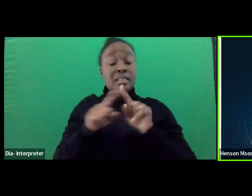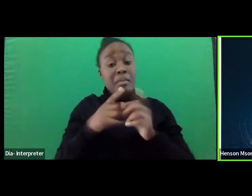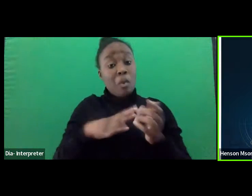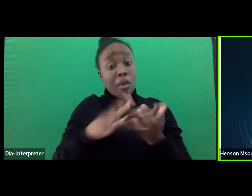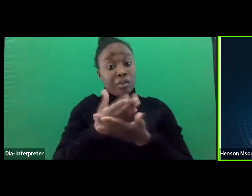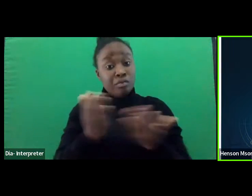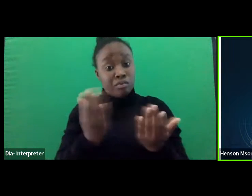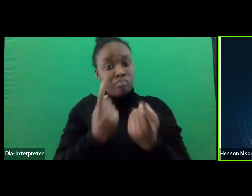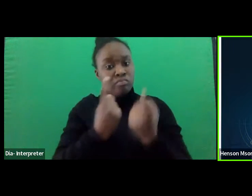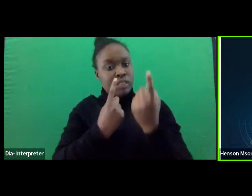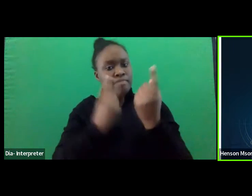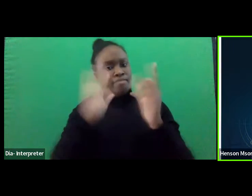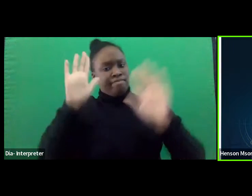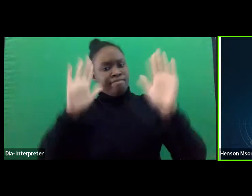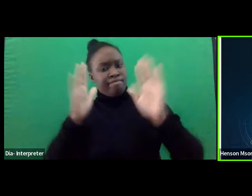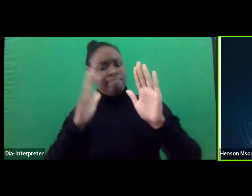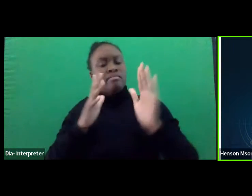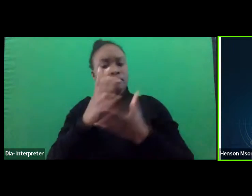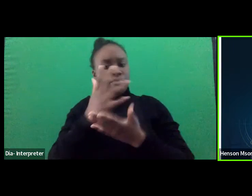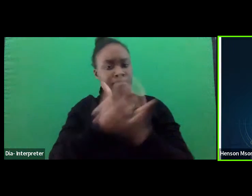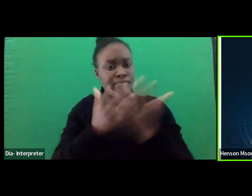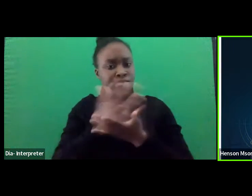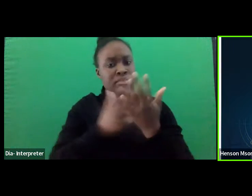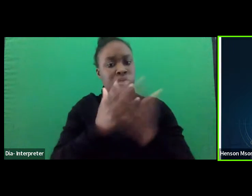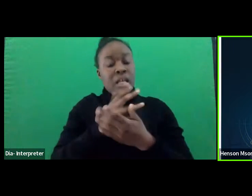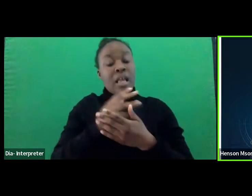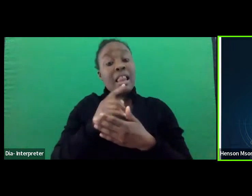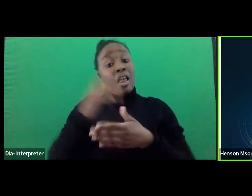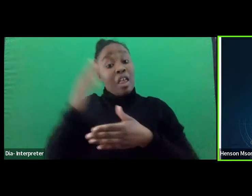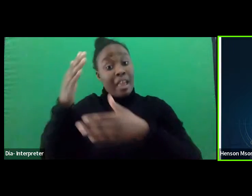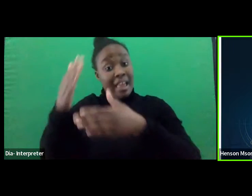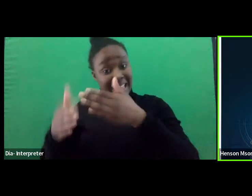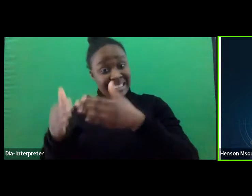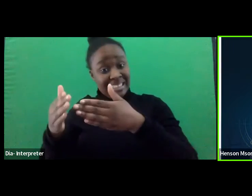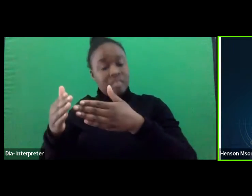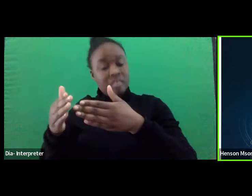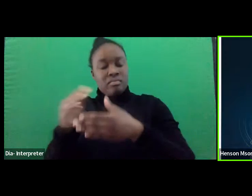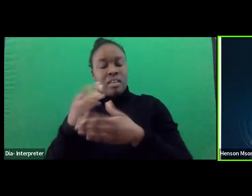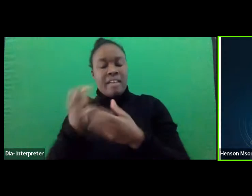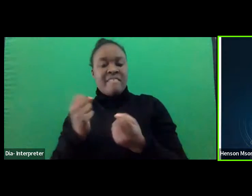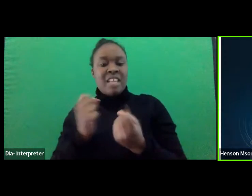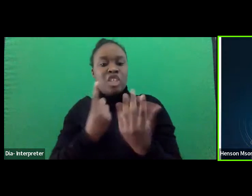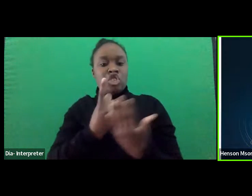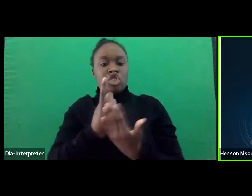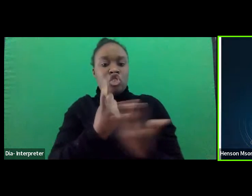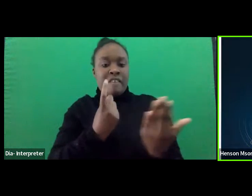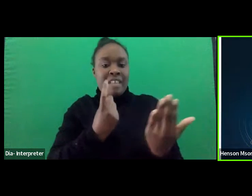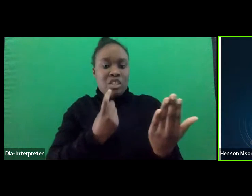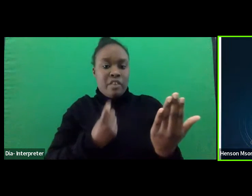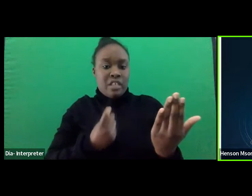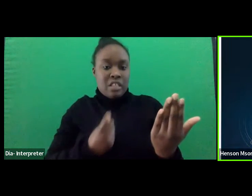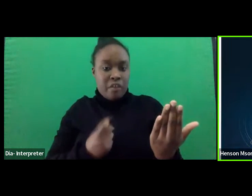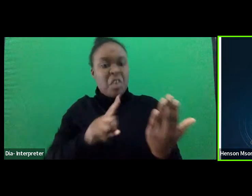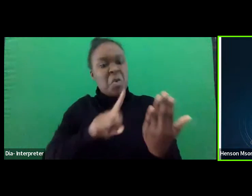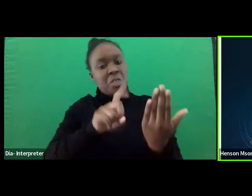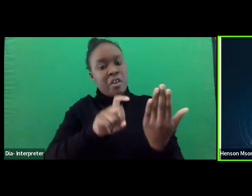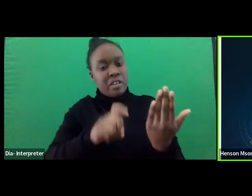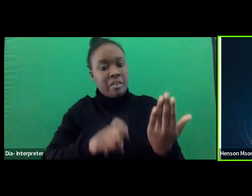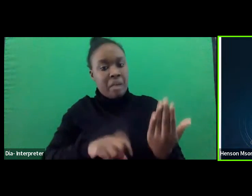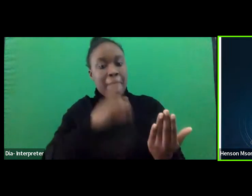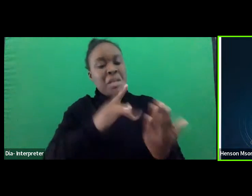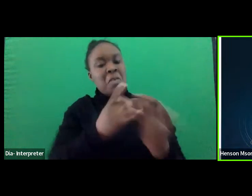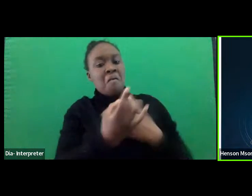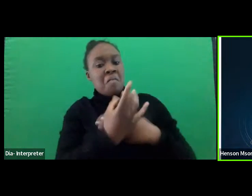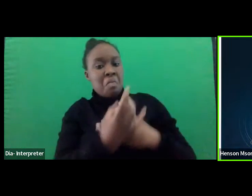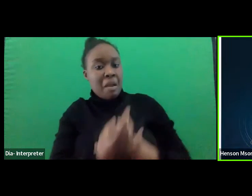short survey towards the end of this webinar so that you can give us feedback of how